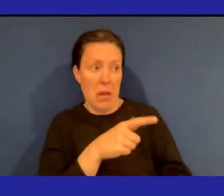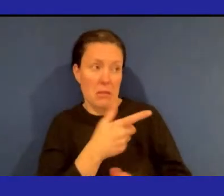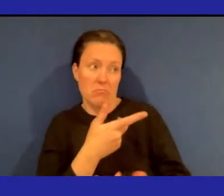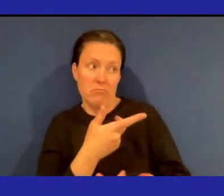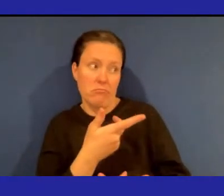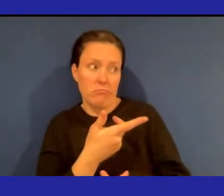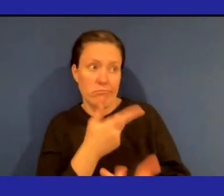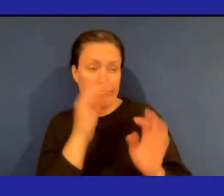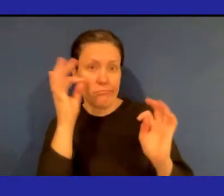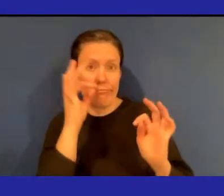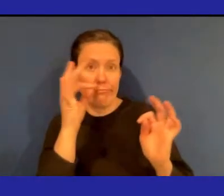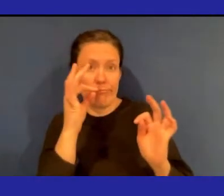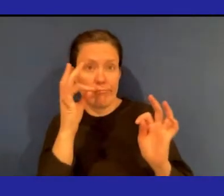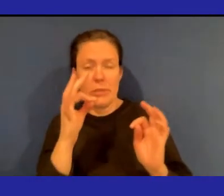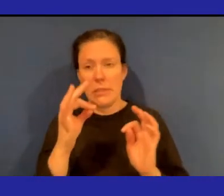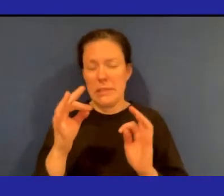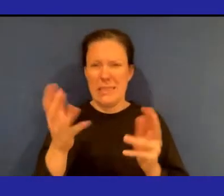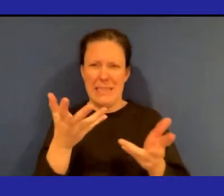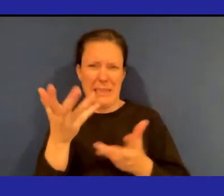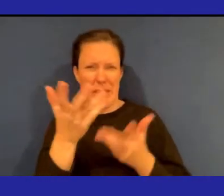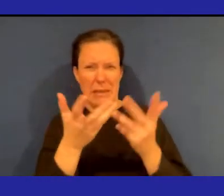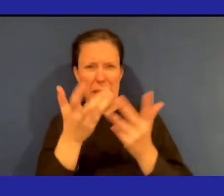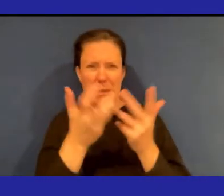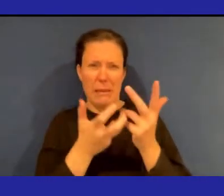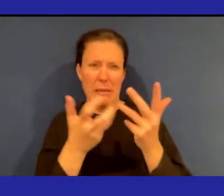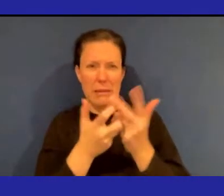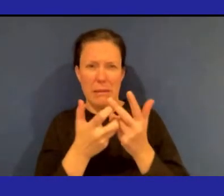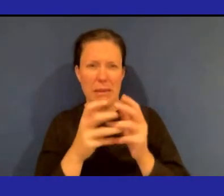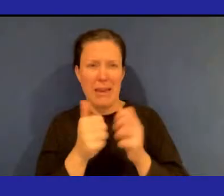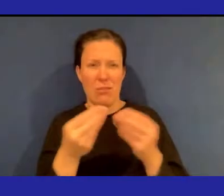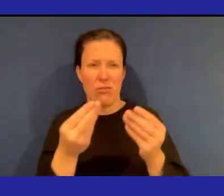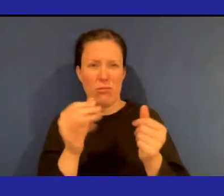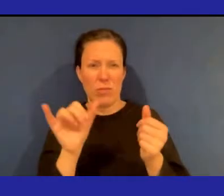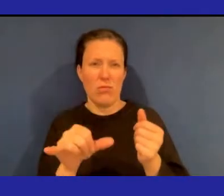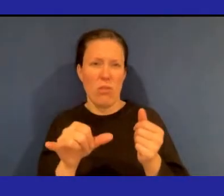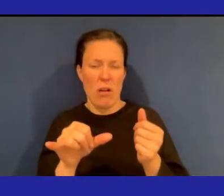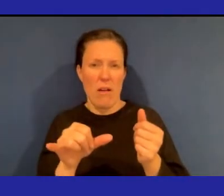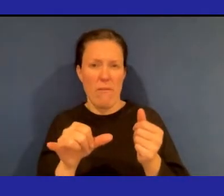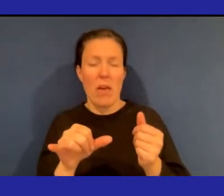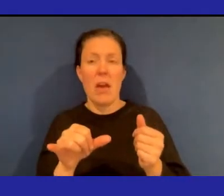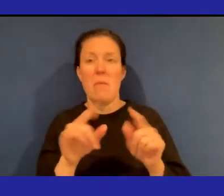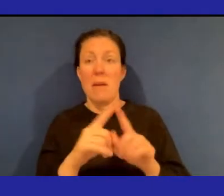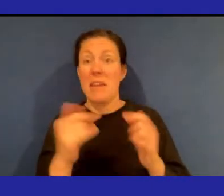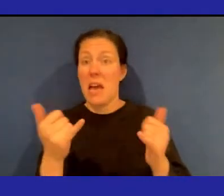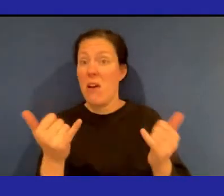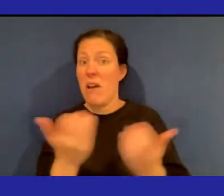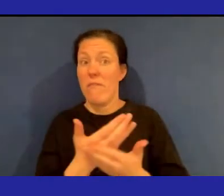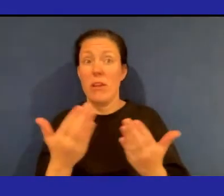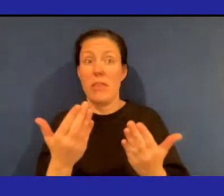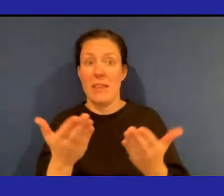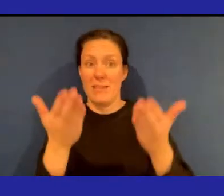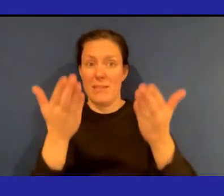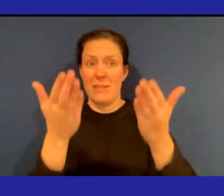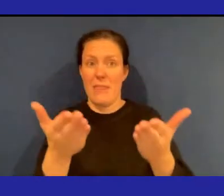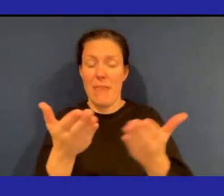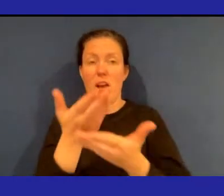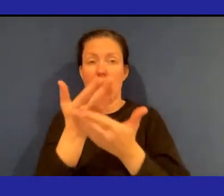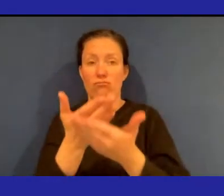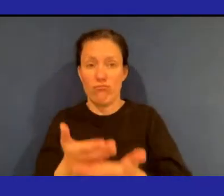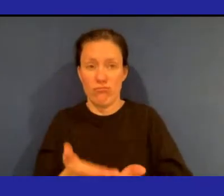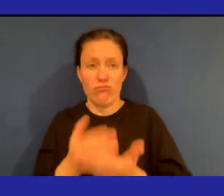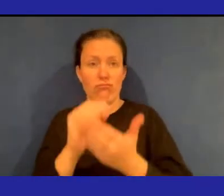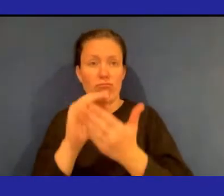And then like, how do you resolve that kind of consumer? Everything's documented. We know every call,